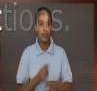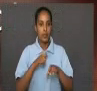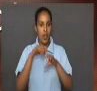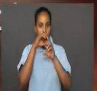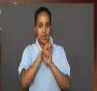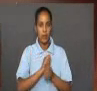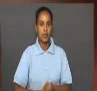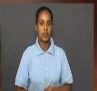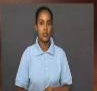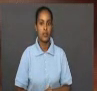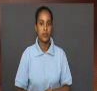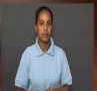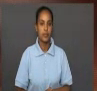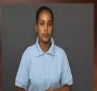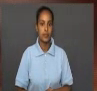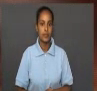Time's up.